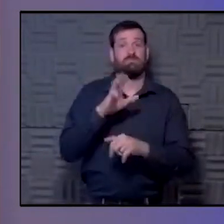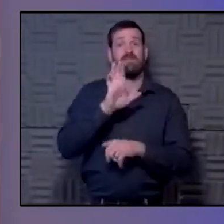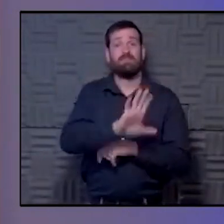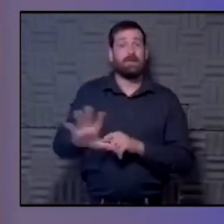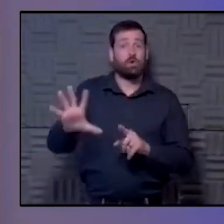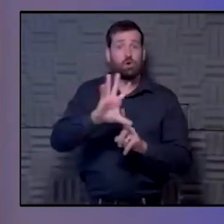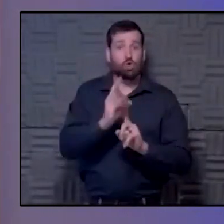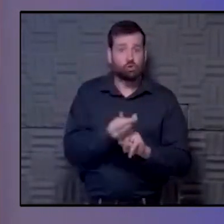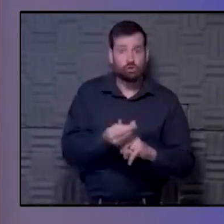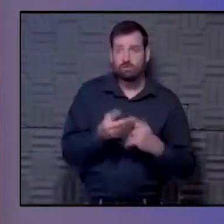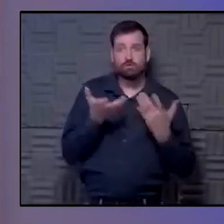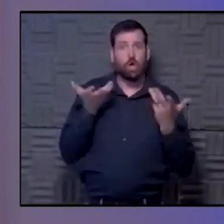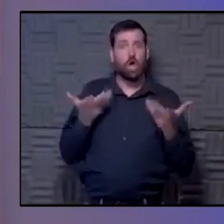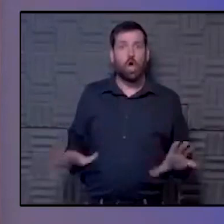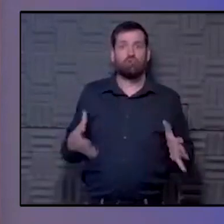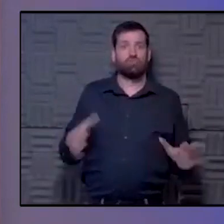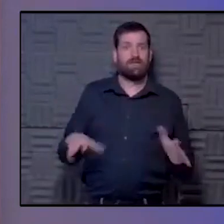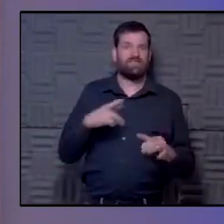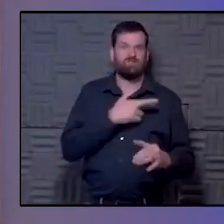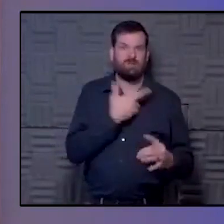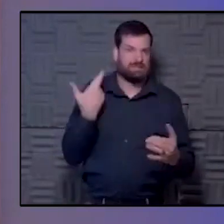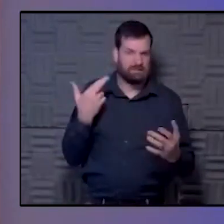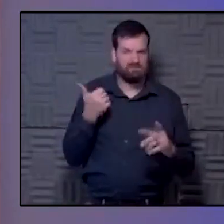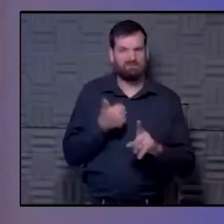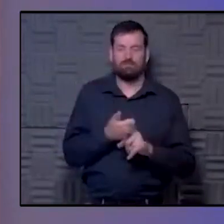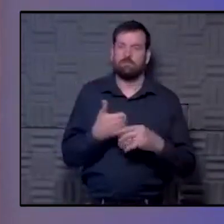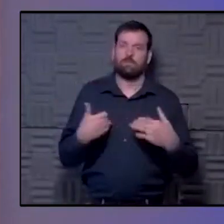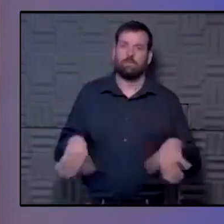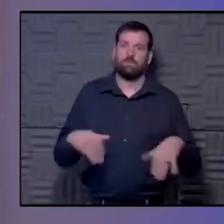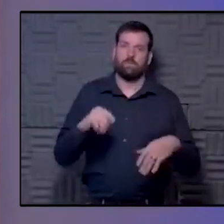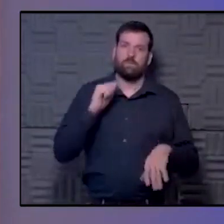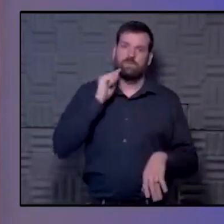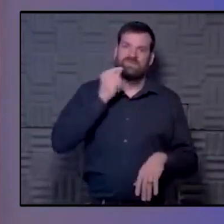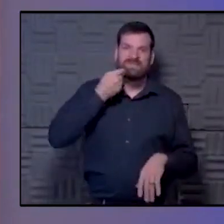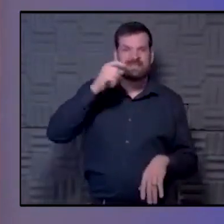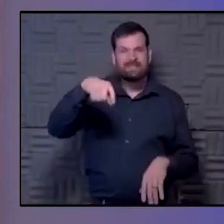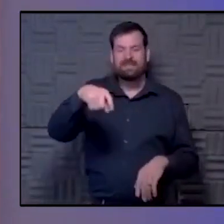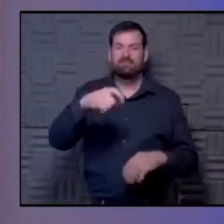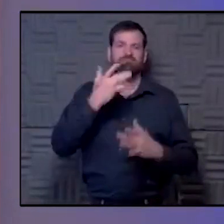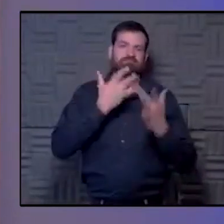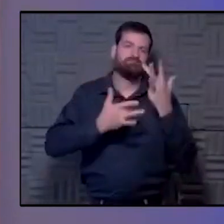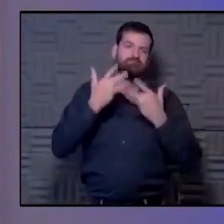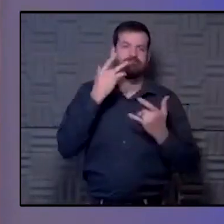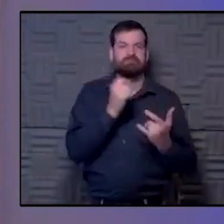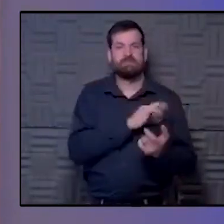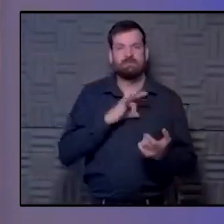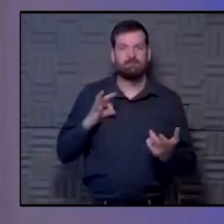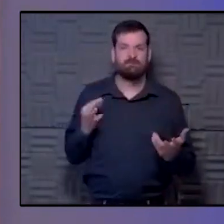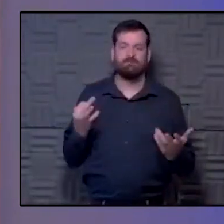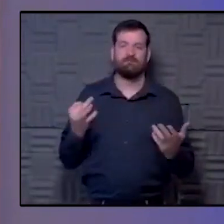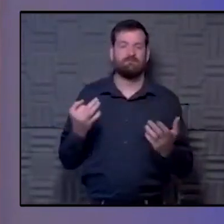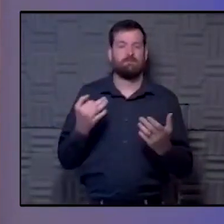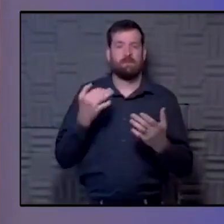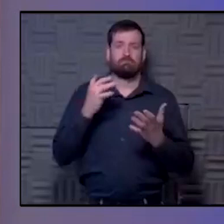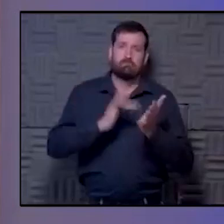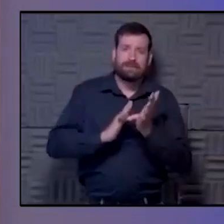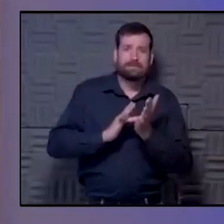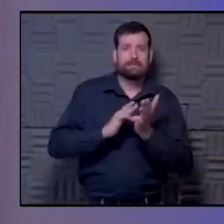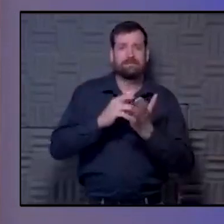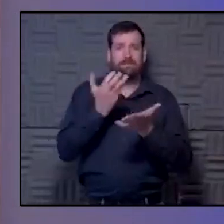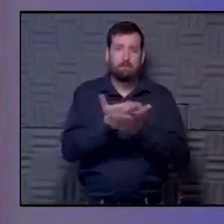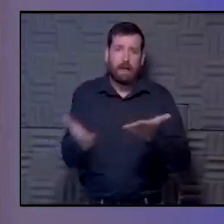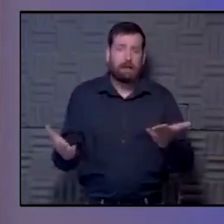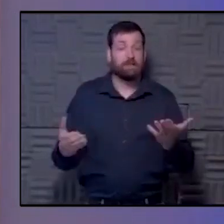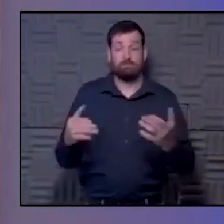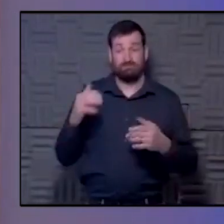are already vulnerable. They had great needs before COVID hit. They were short on staff and medicines and supplies.